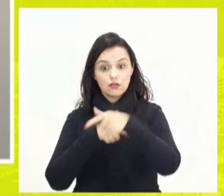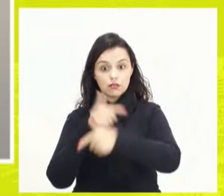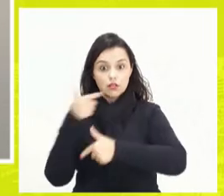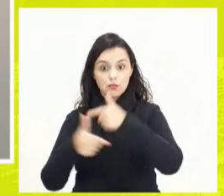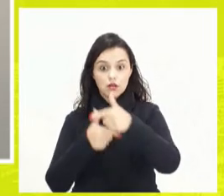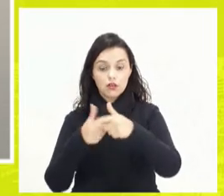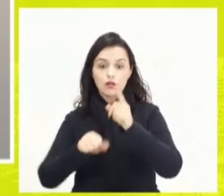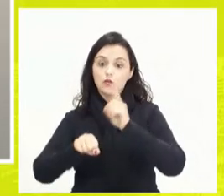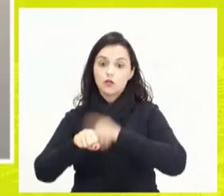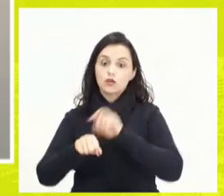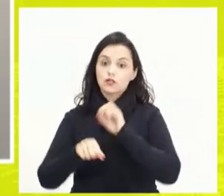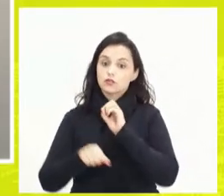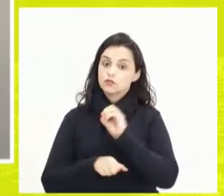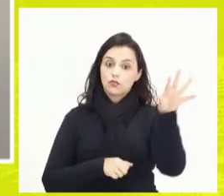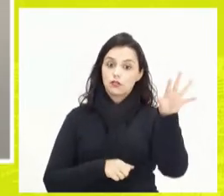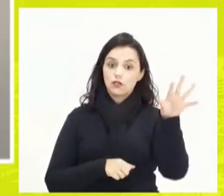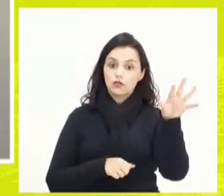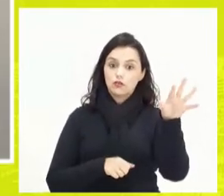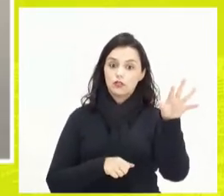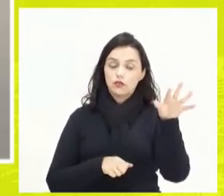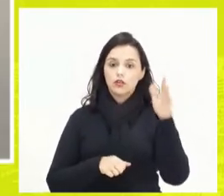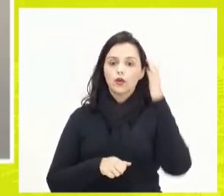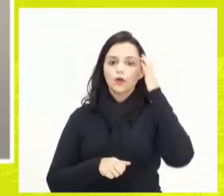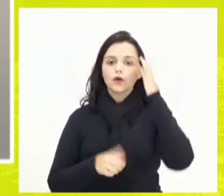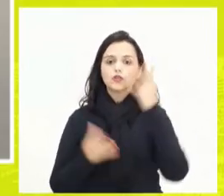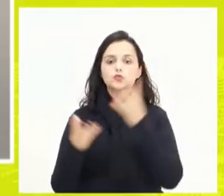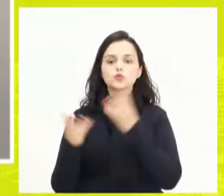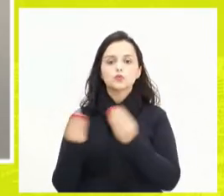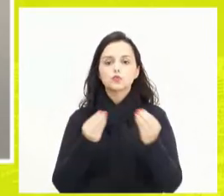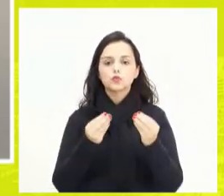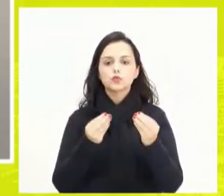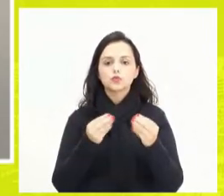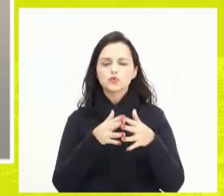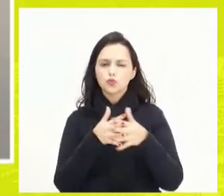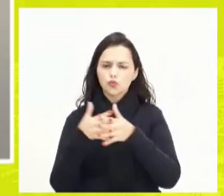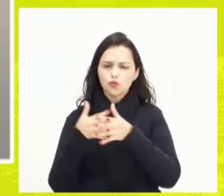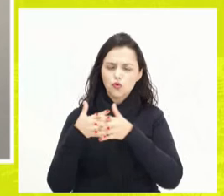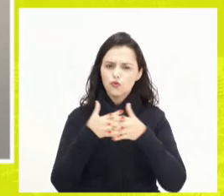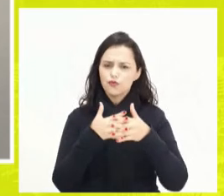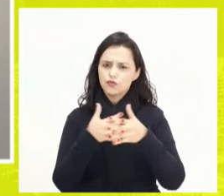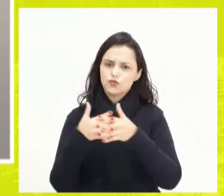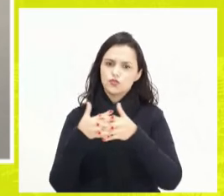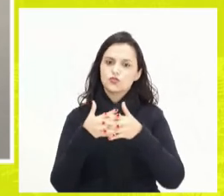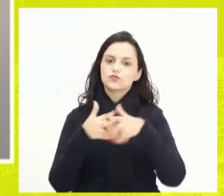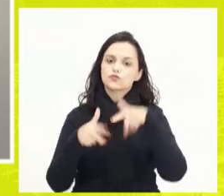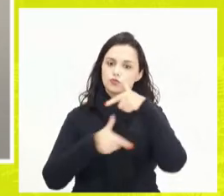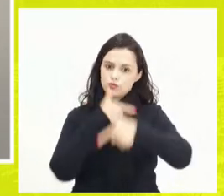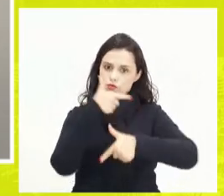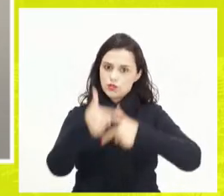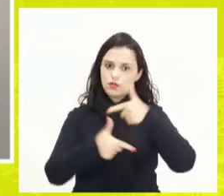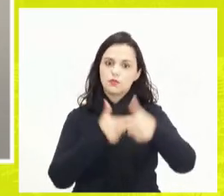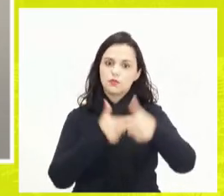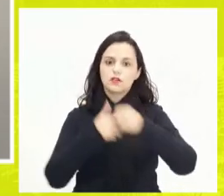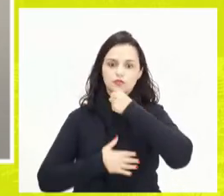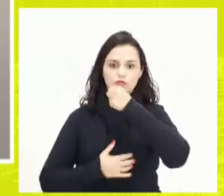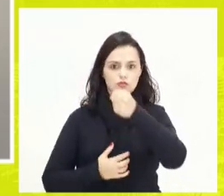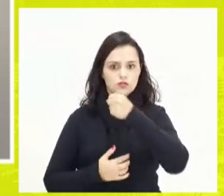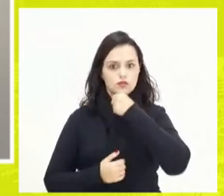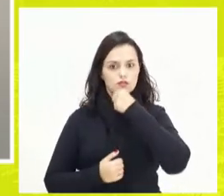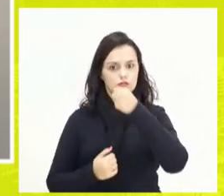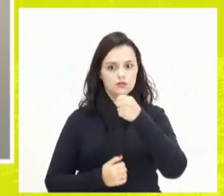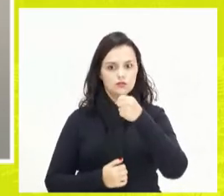off and uh lots of times things are misunderstood in our activity